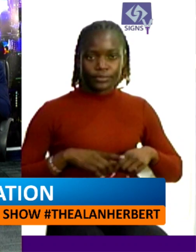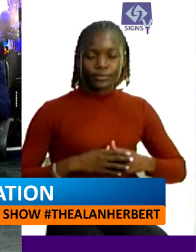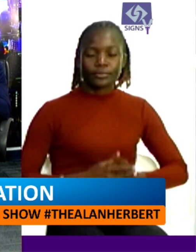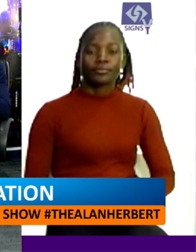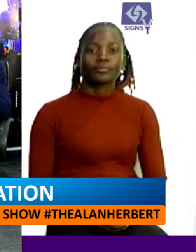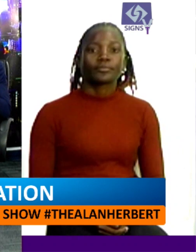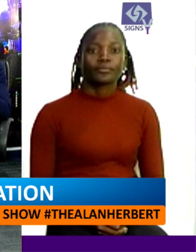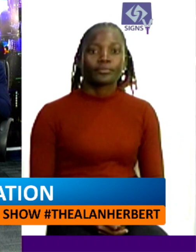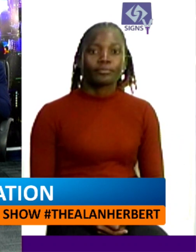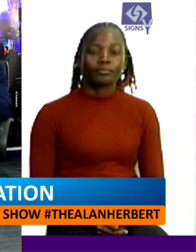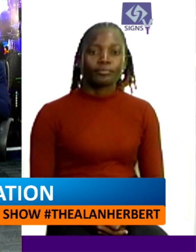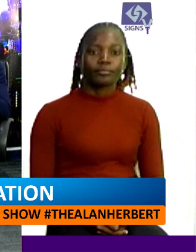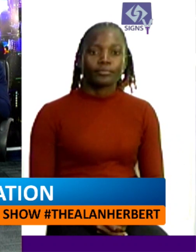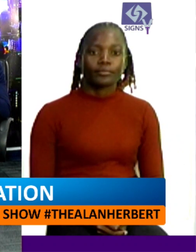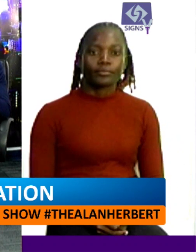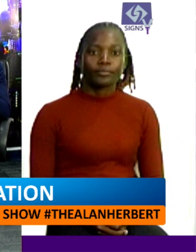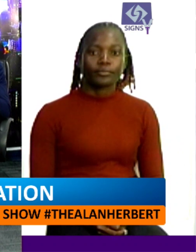envisioned by the